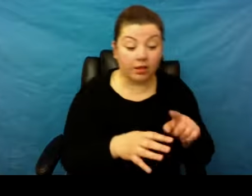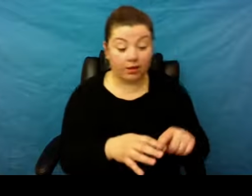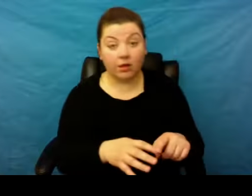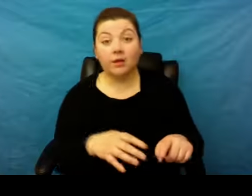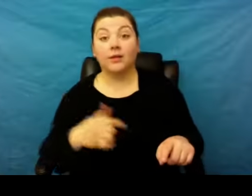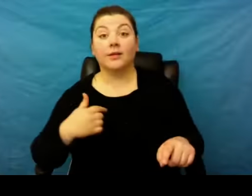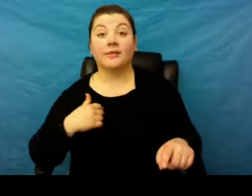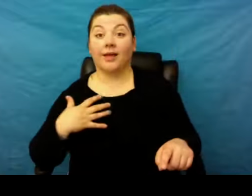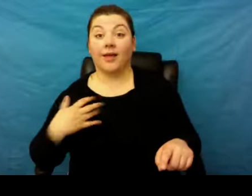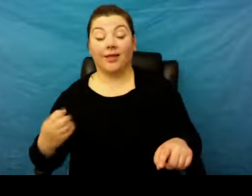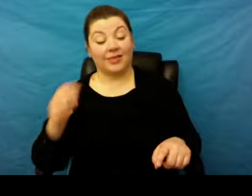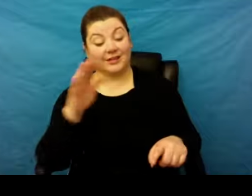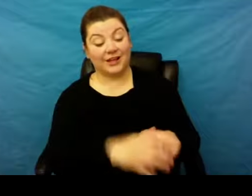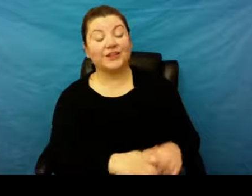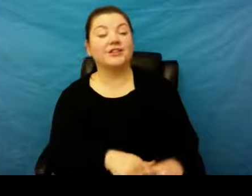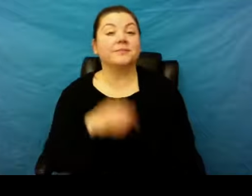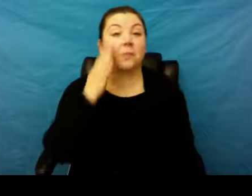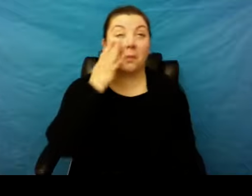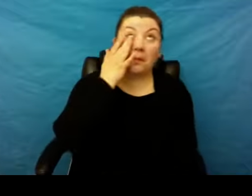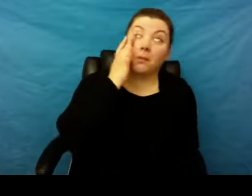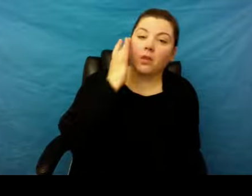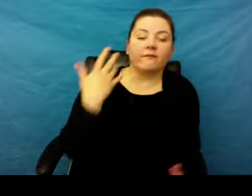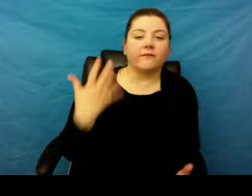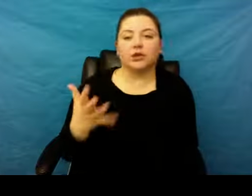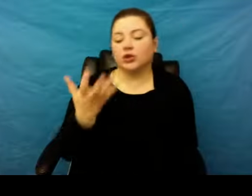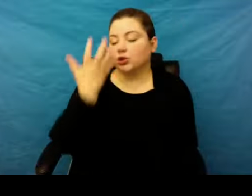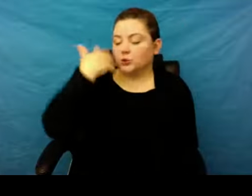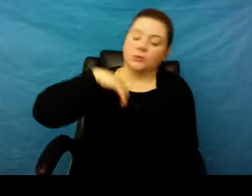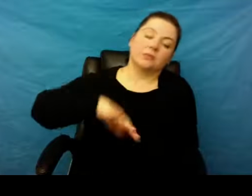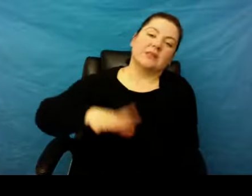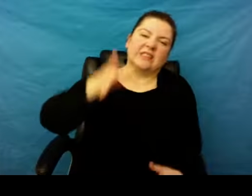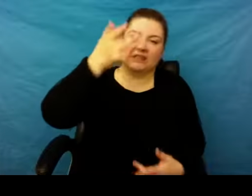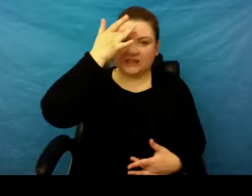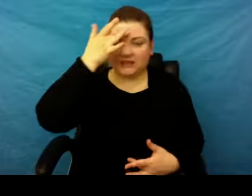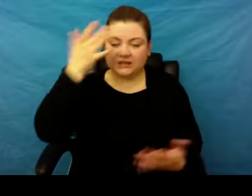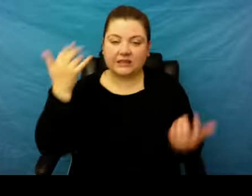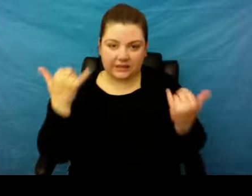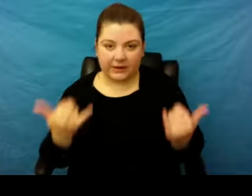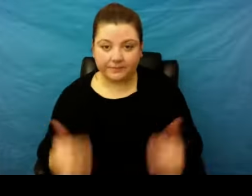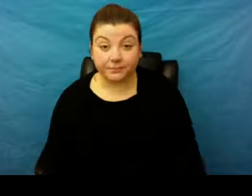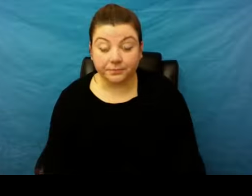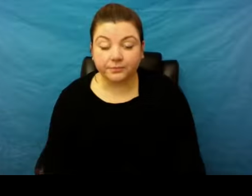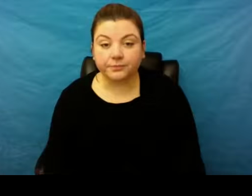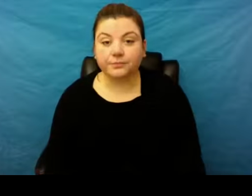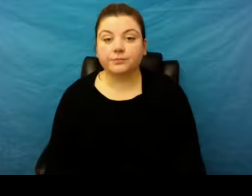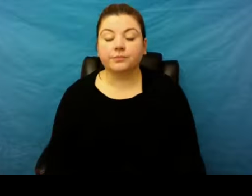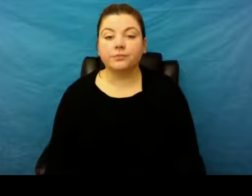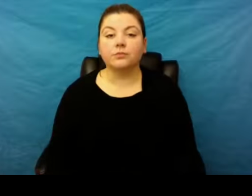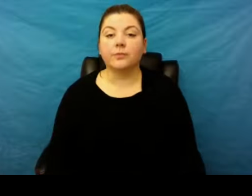a surface and then is very quickly taken up, touched, and put on the hand, and put on the